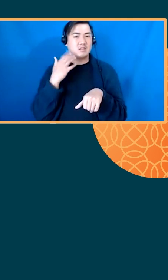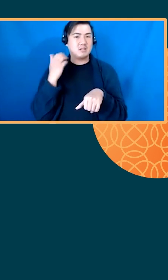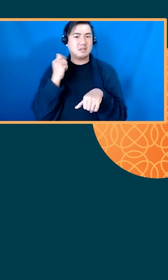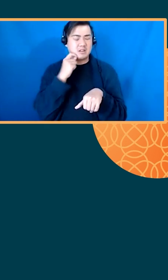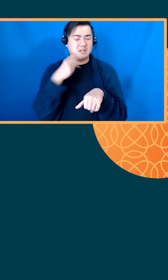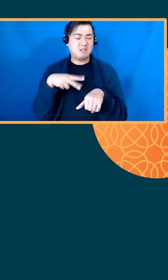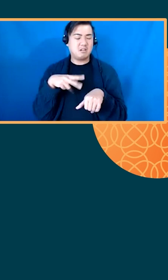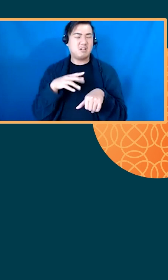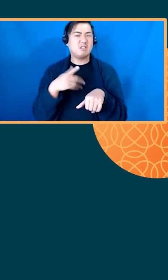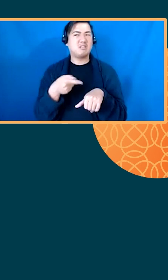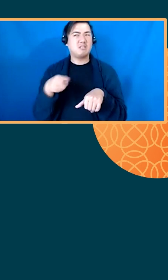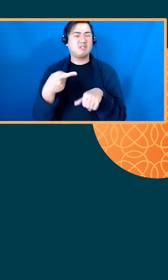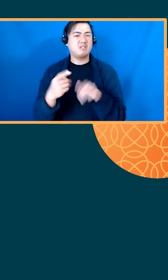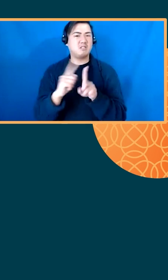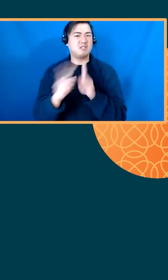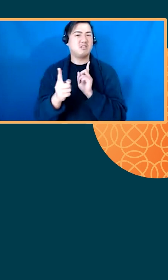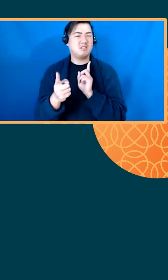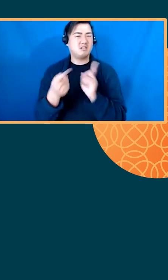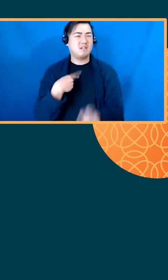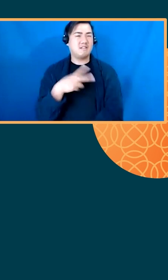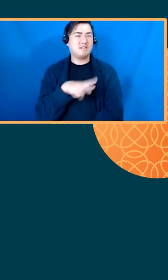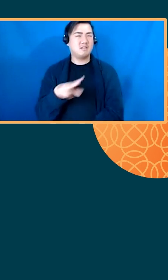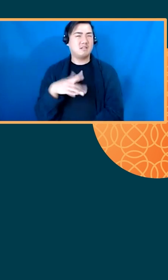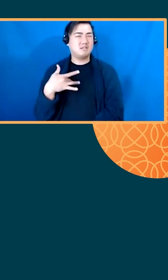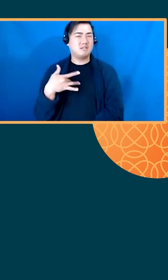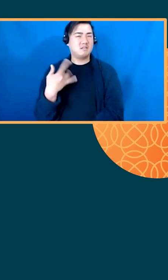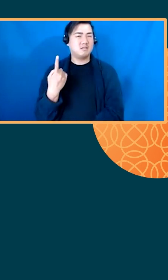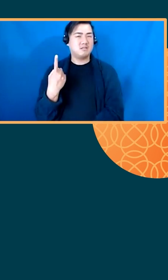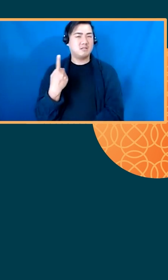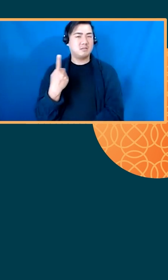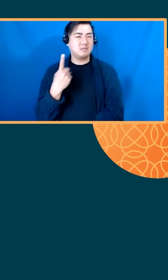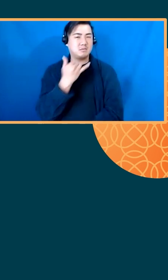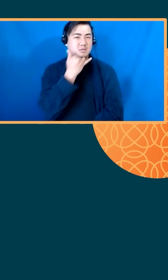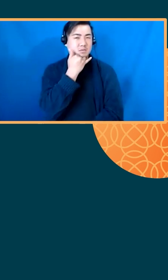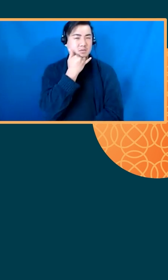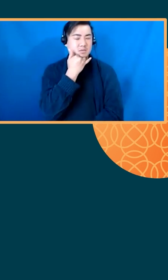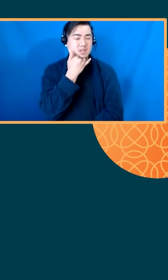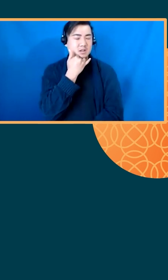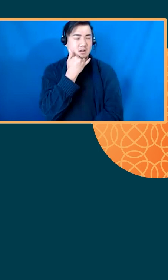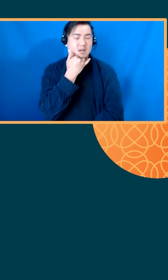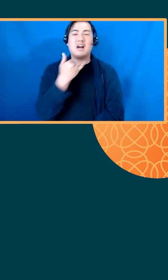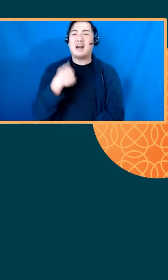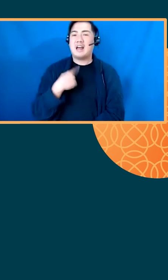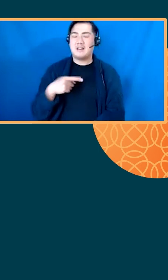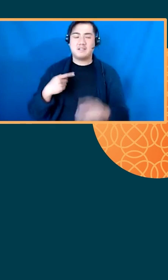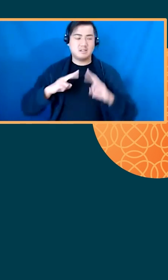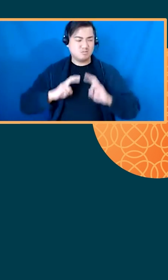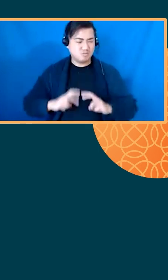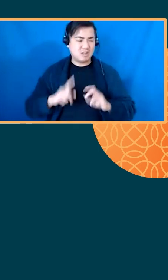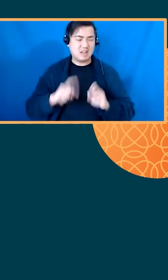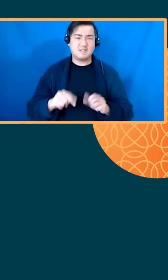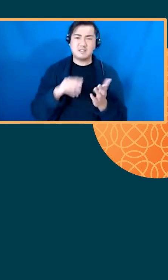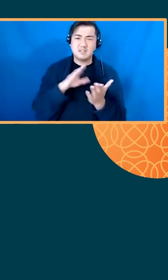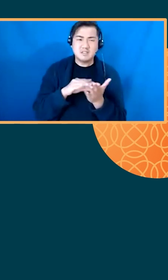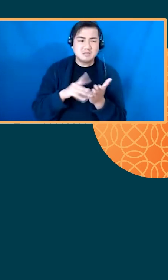given me that indicator, something's not up, and I need to explore why it is this is happening. And it may